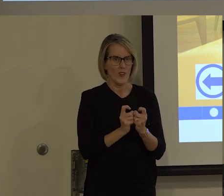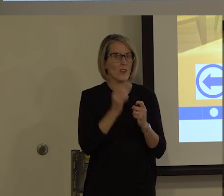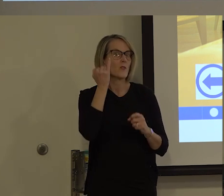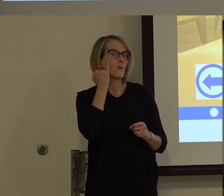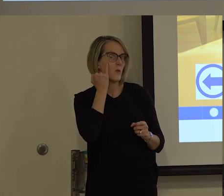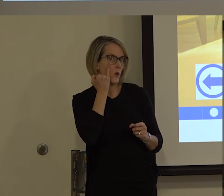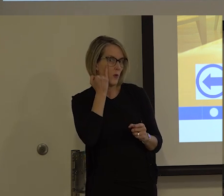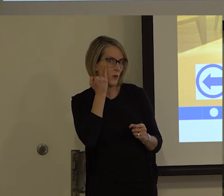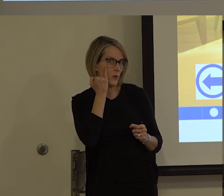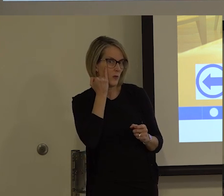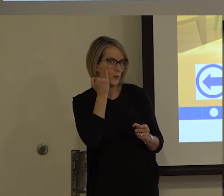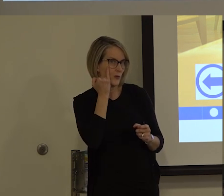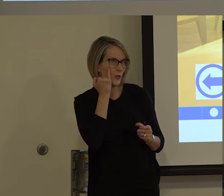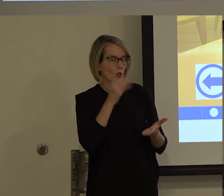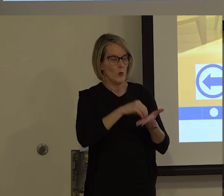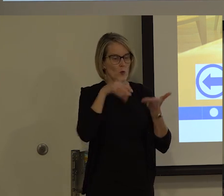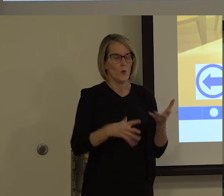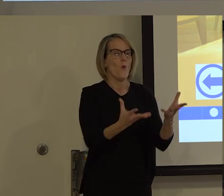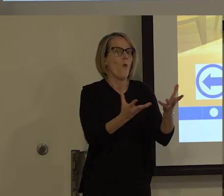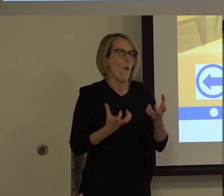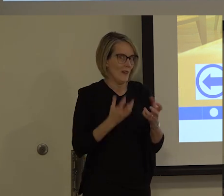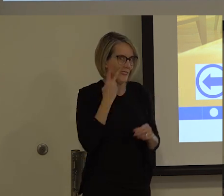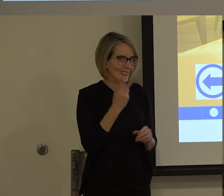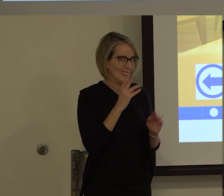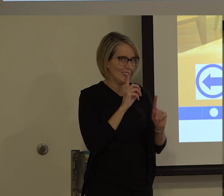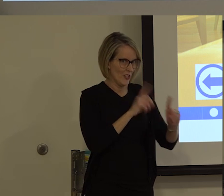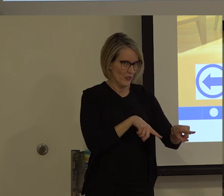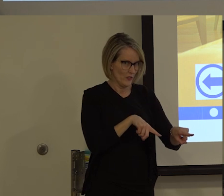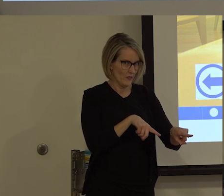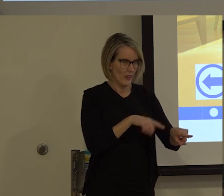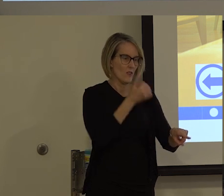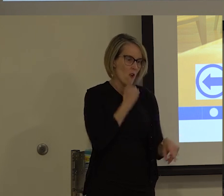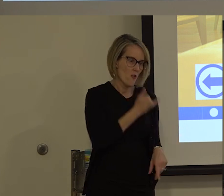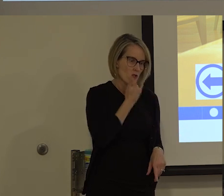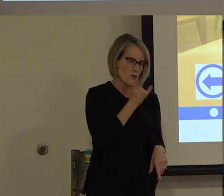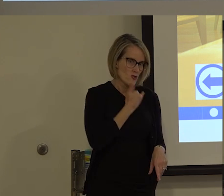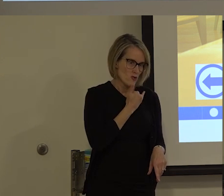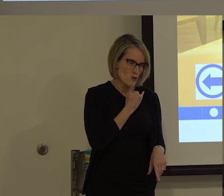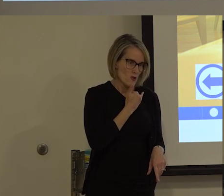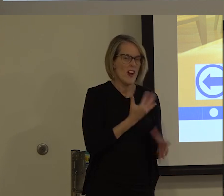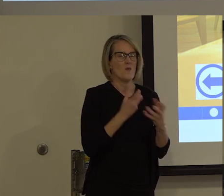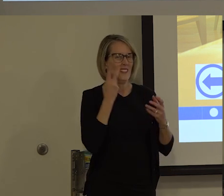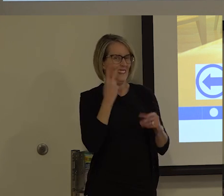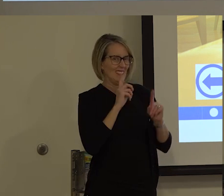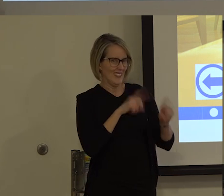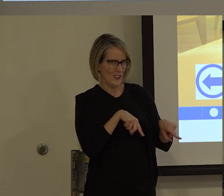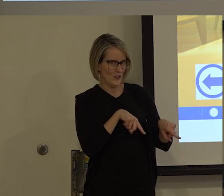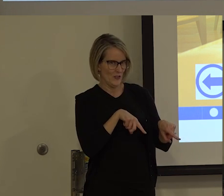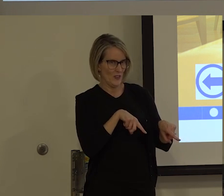solution, they can't retry? Does that make sense? Yeah, I don't think it gives you